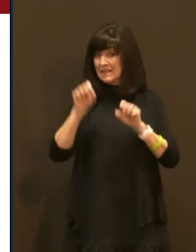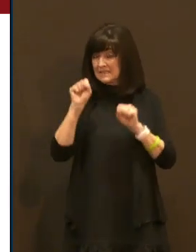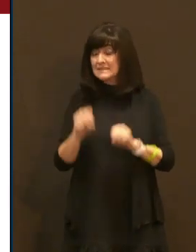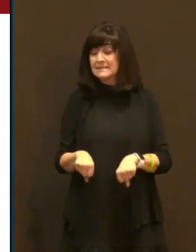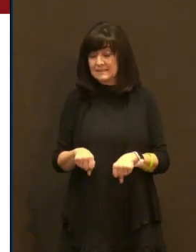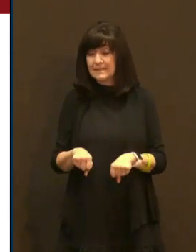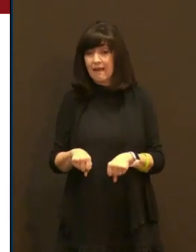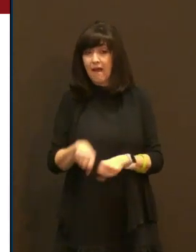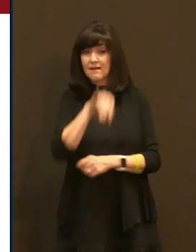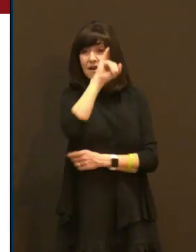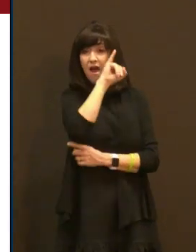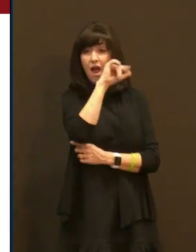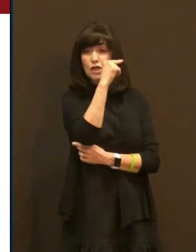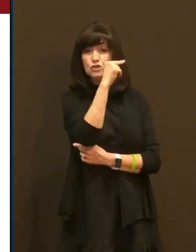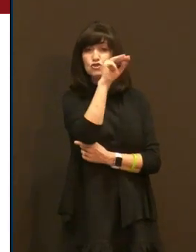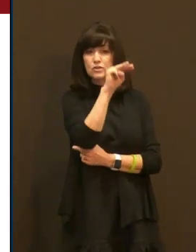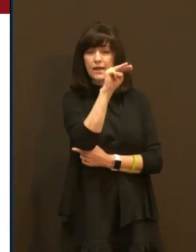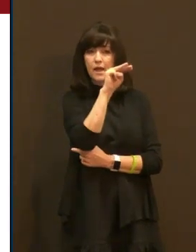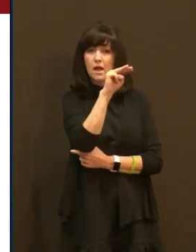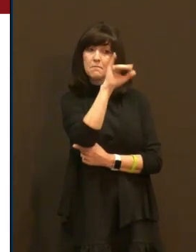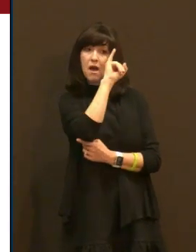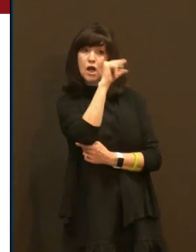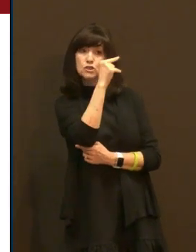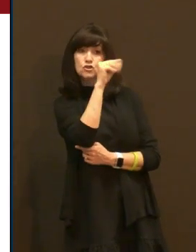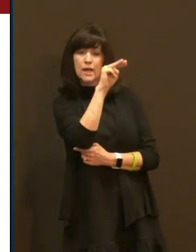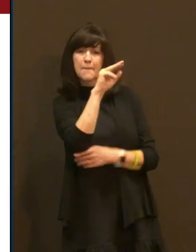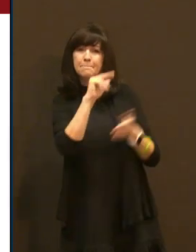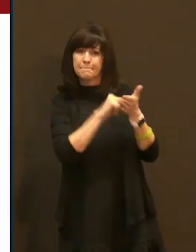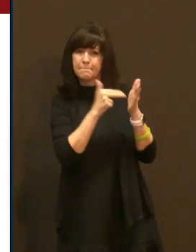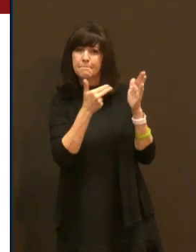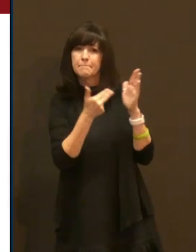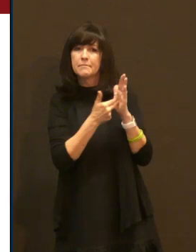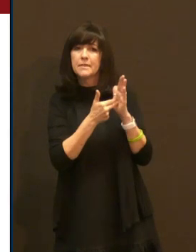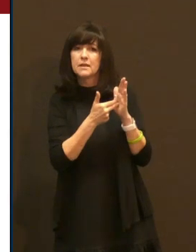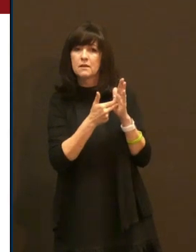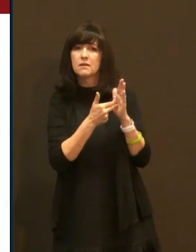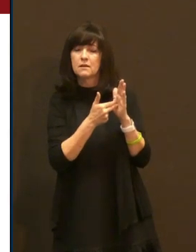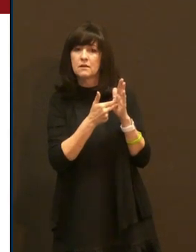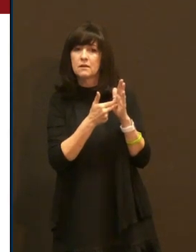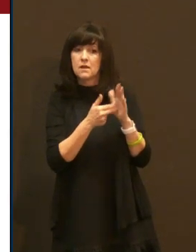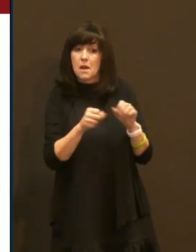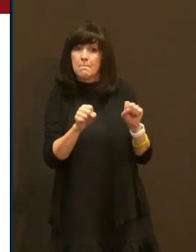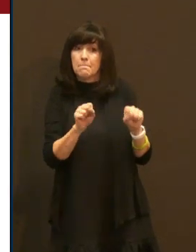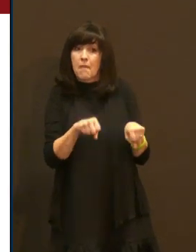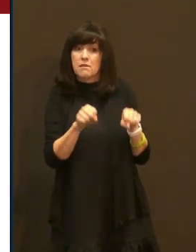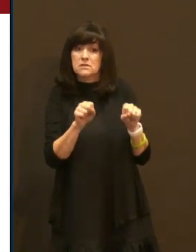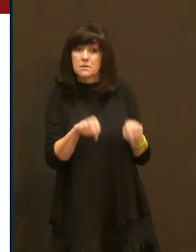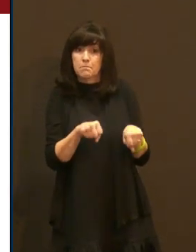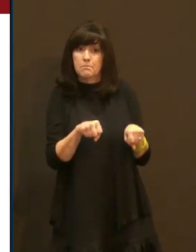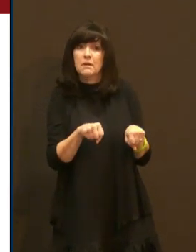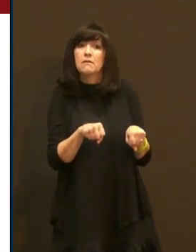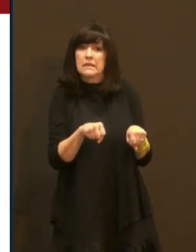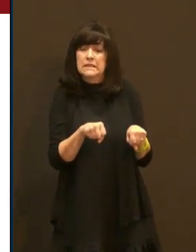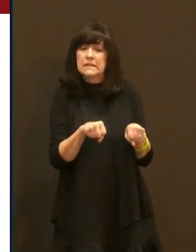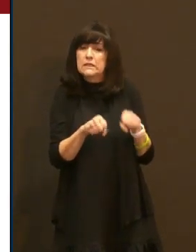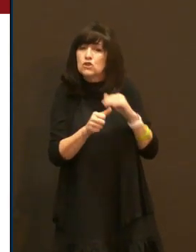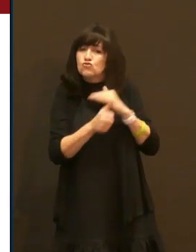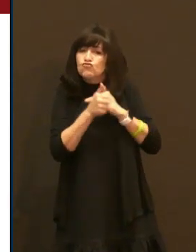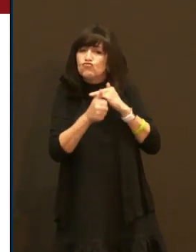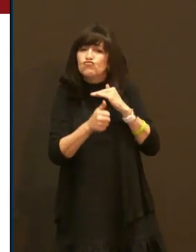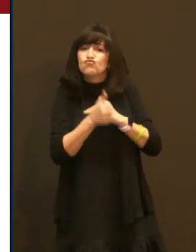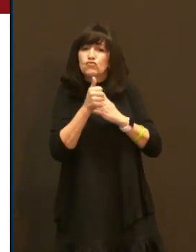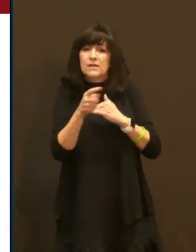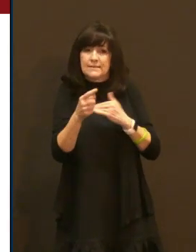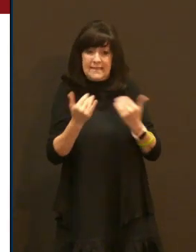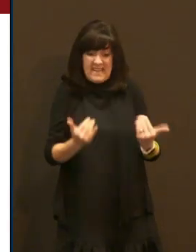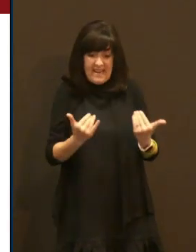an IgM, which indicates there's a risk of current infection. Certainly